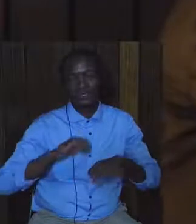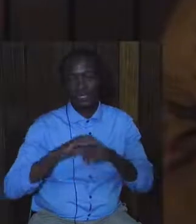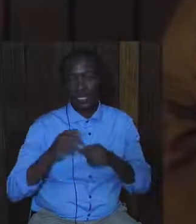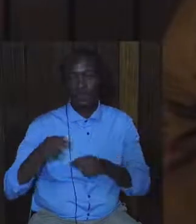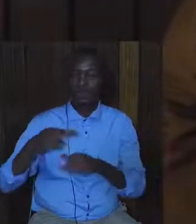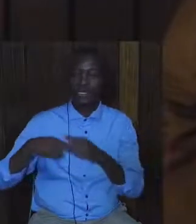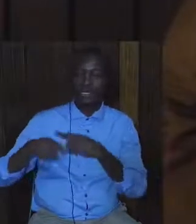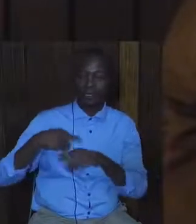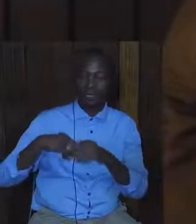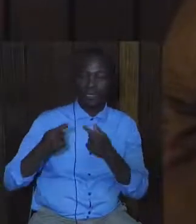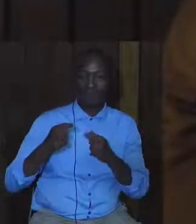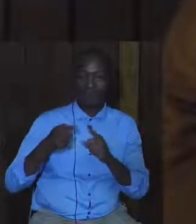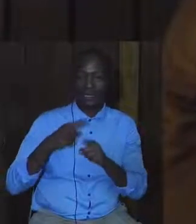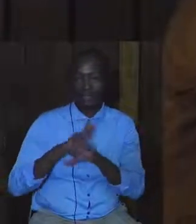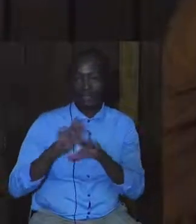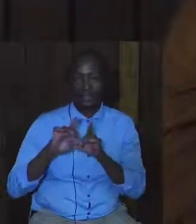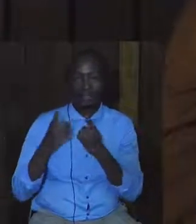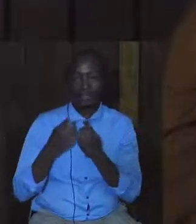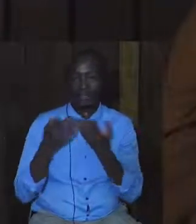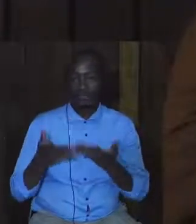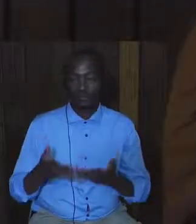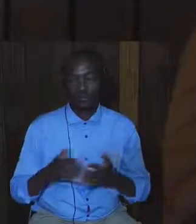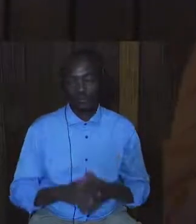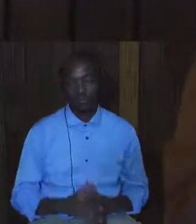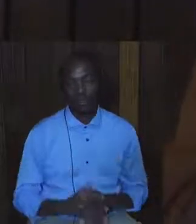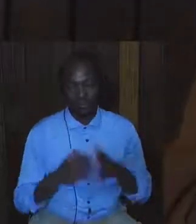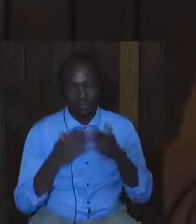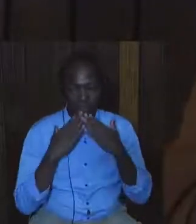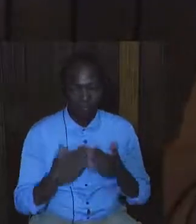department. Thank you, Chair.